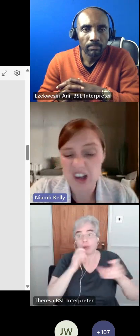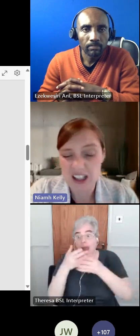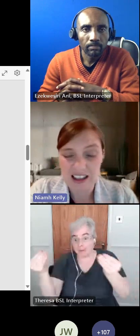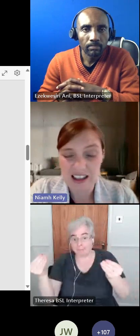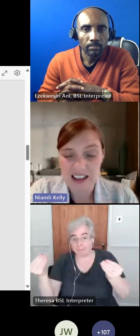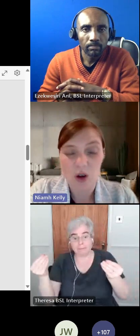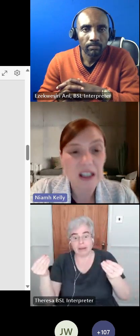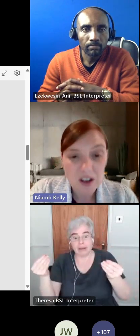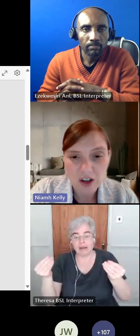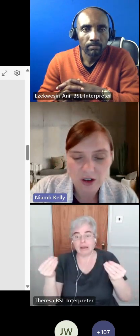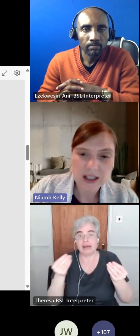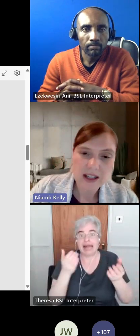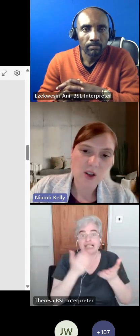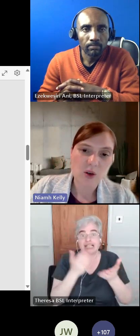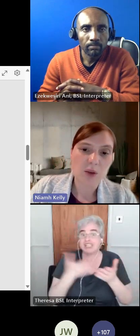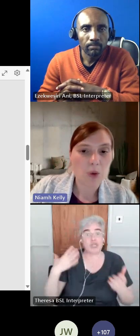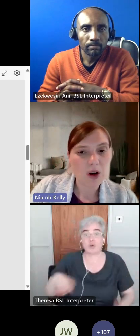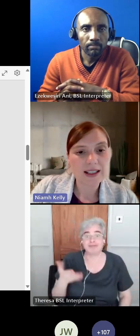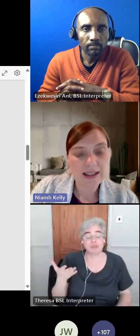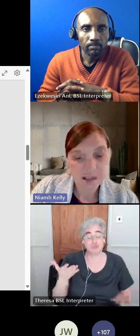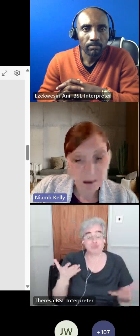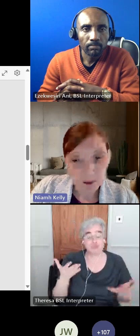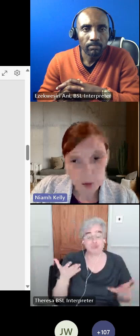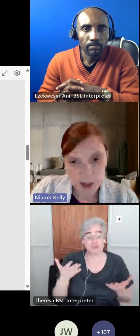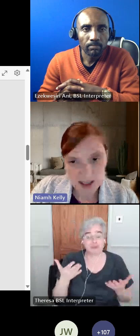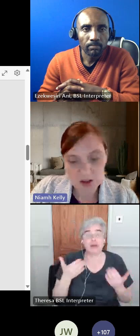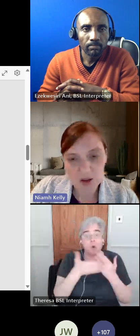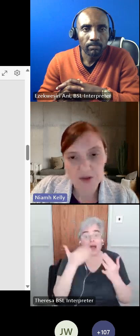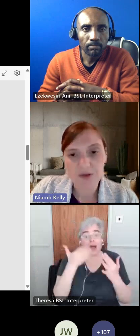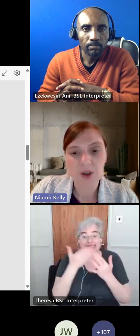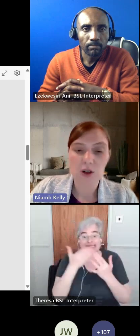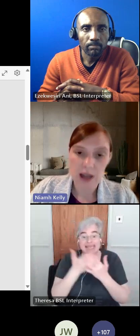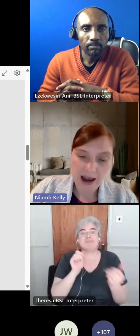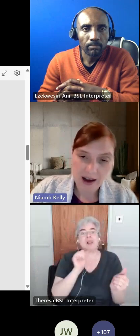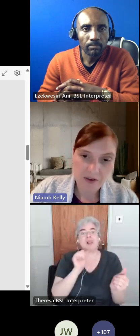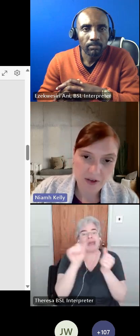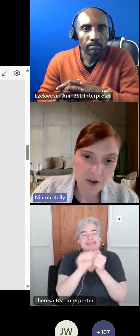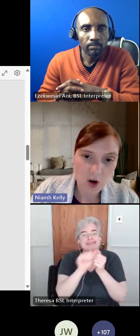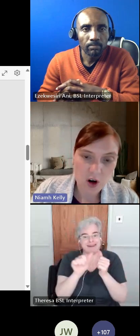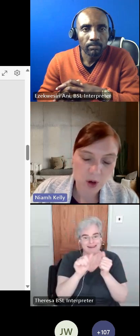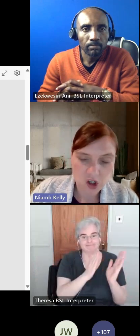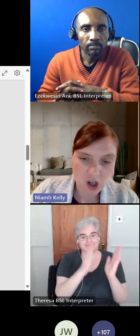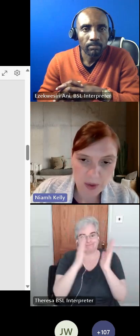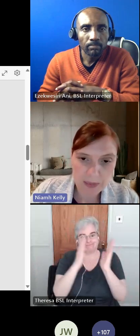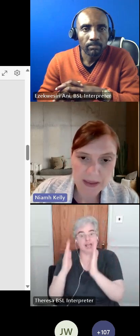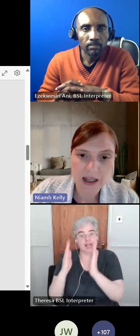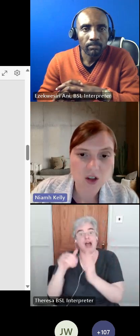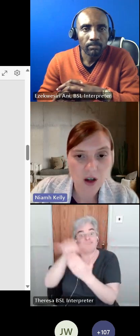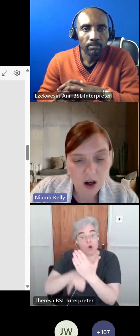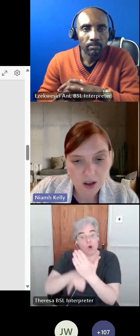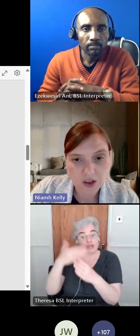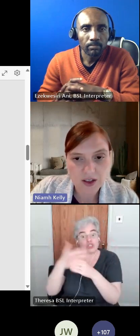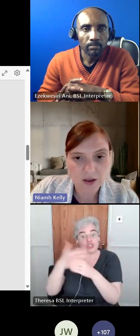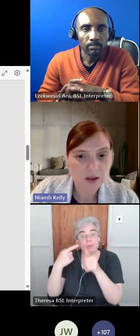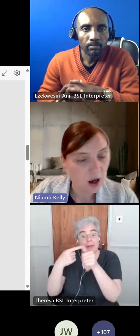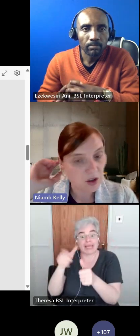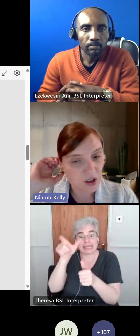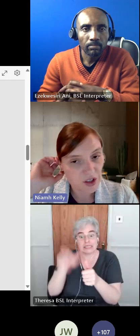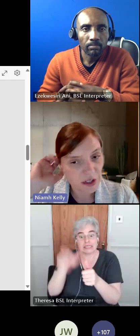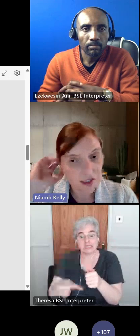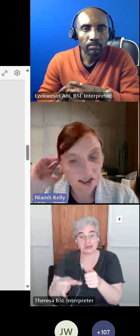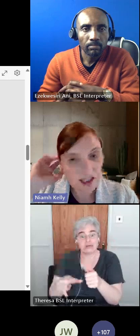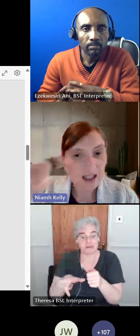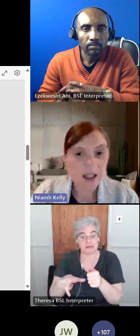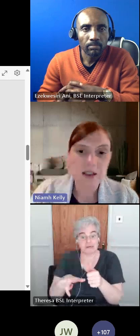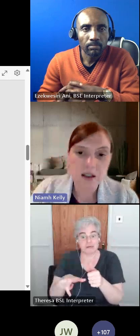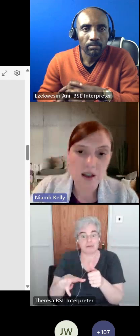when actually they don't need to. So a more accessible way to have a form or a job application on